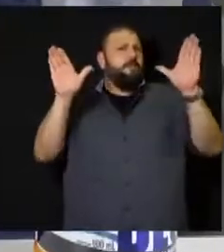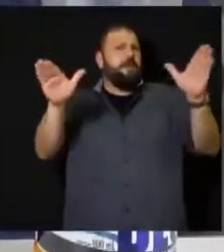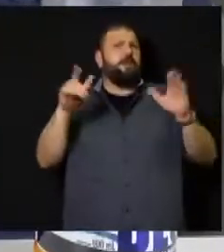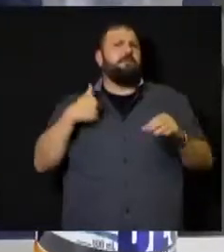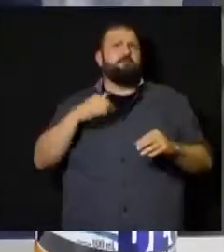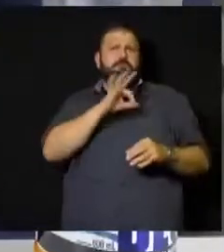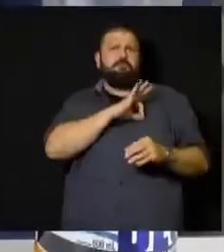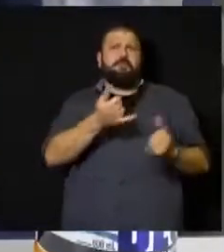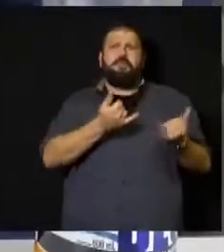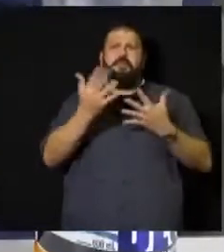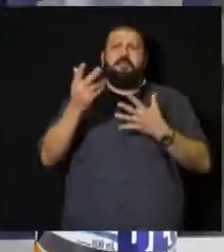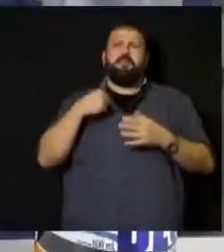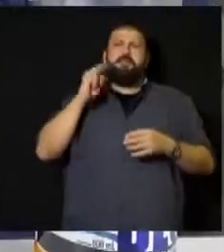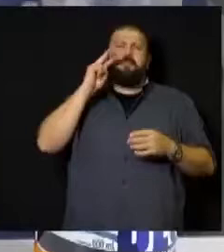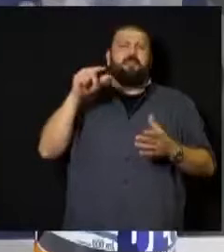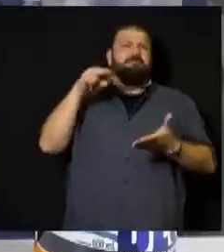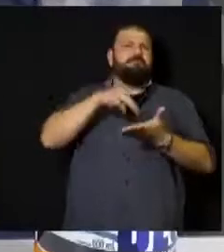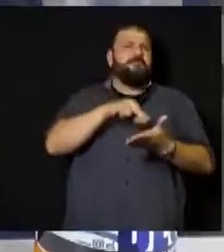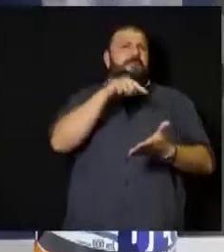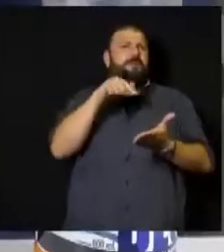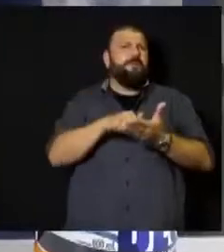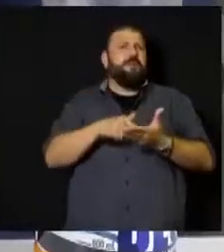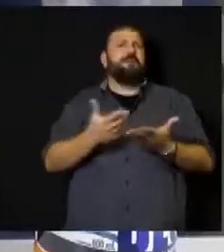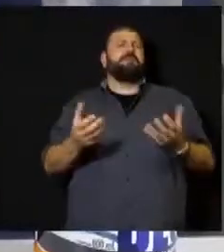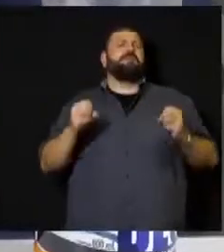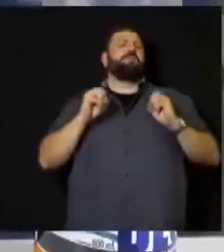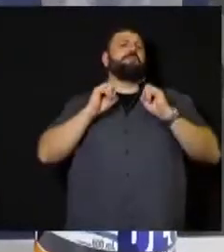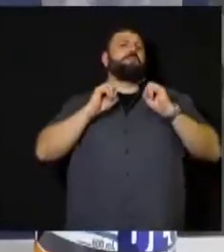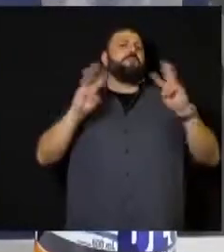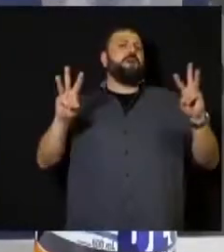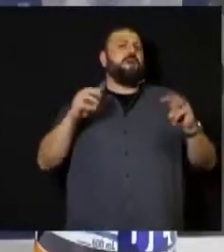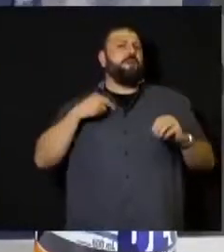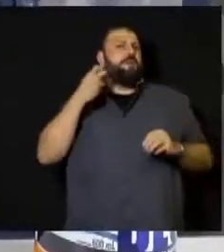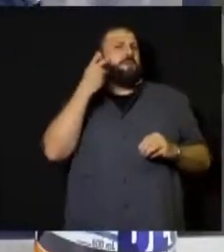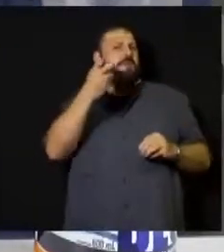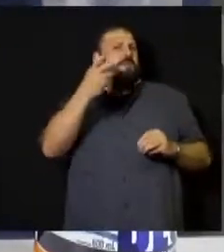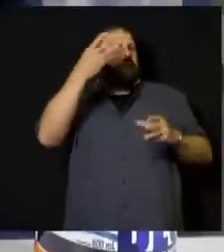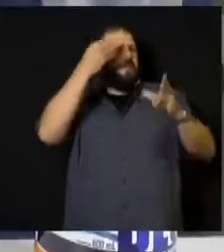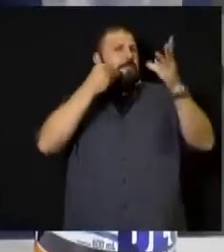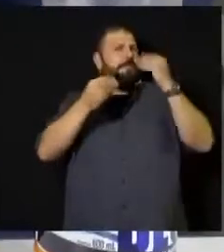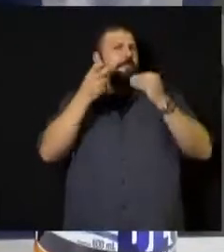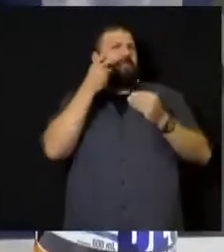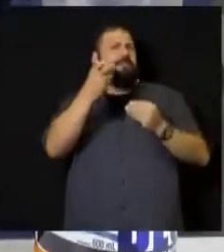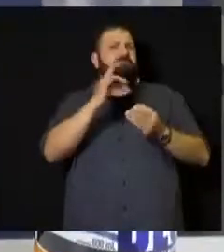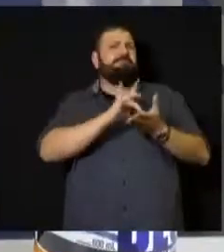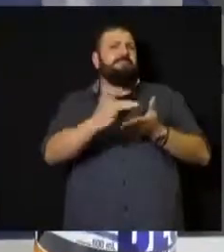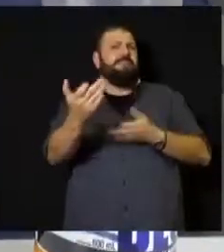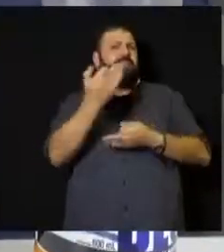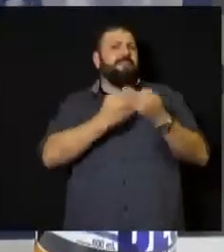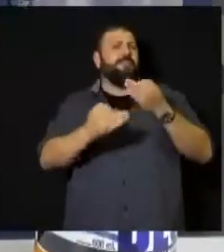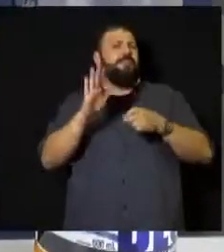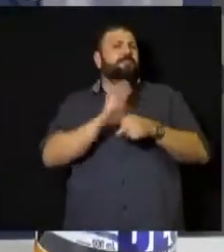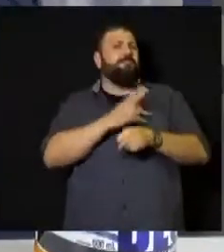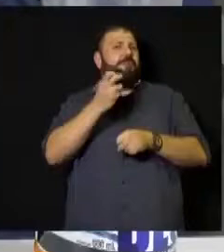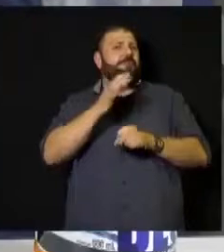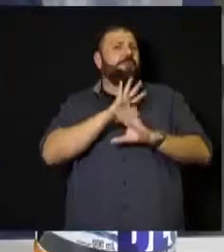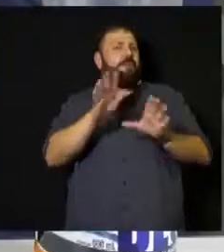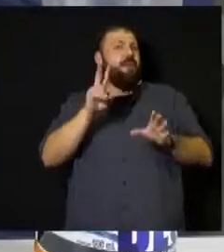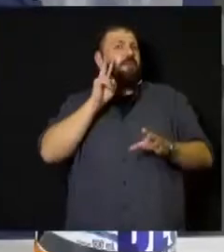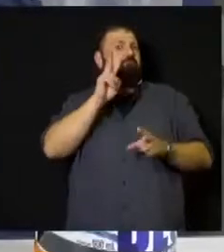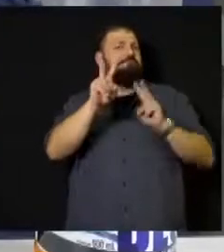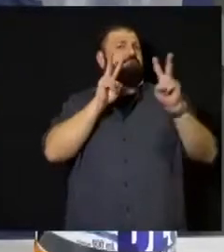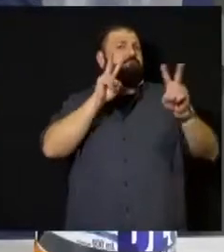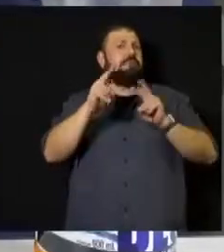our guests to the airport, and they would say, oh, look what I have learned, or we go out to lunch. Of course, all these things are going